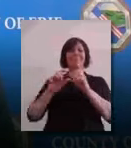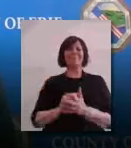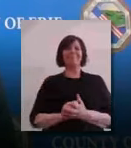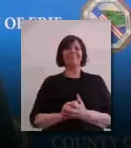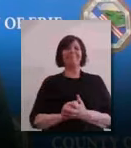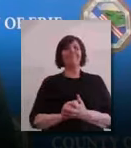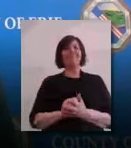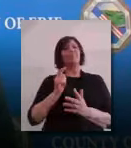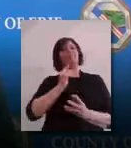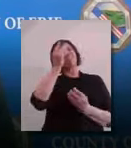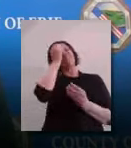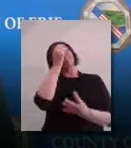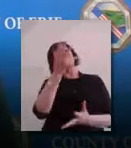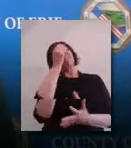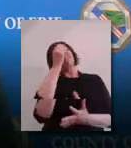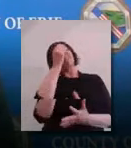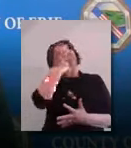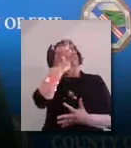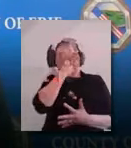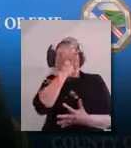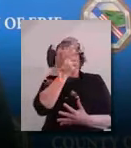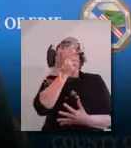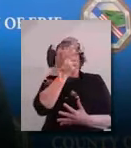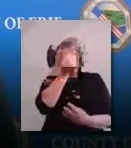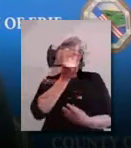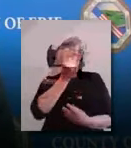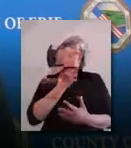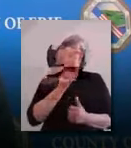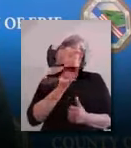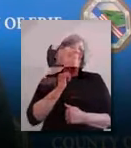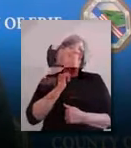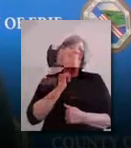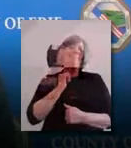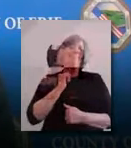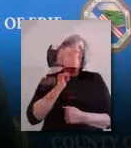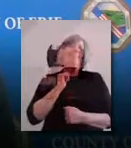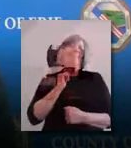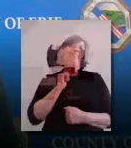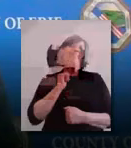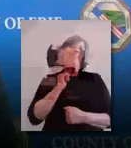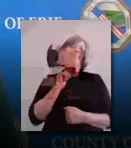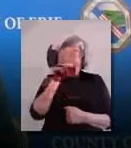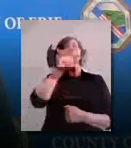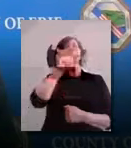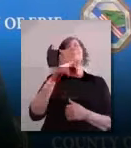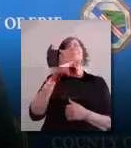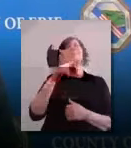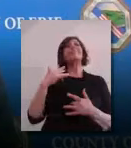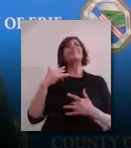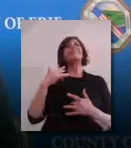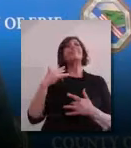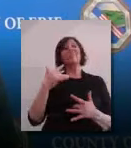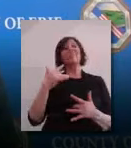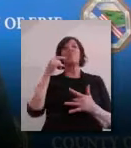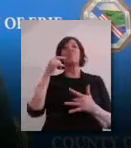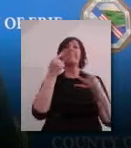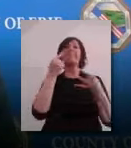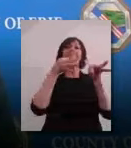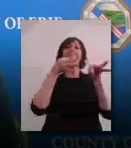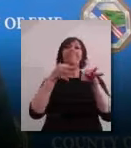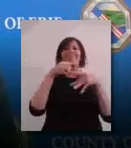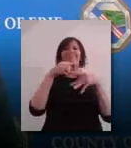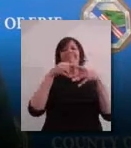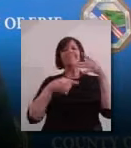latest update on COVID-19 outbreak in our community. As usual, we have the little provisos that the